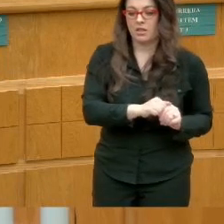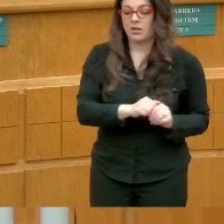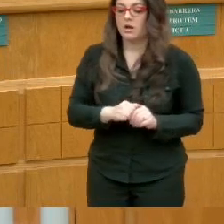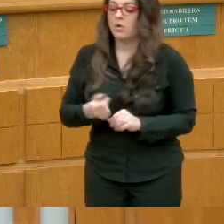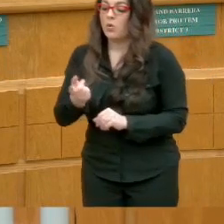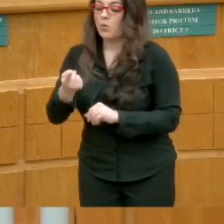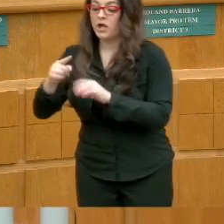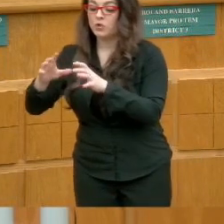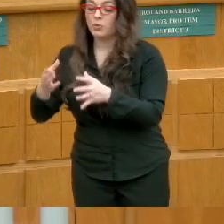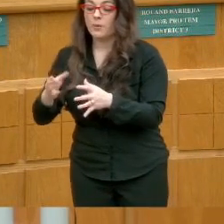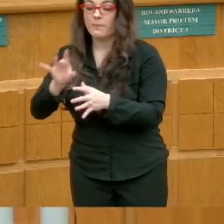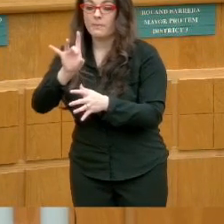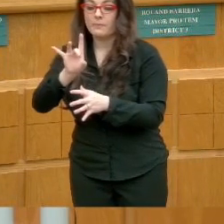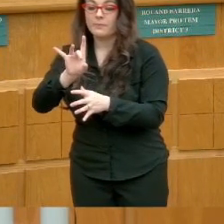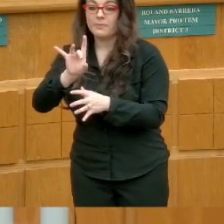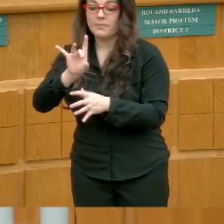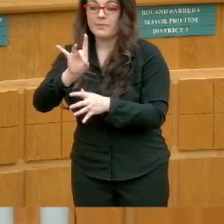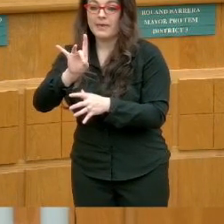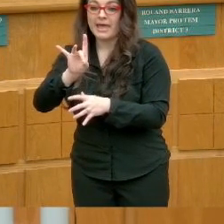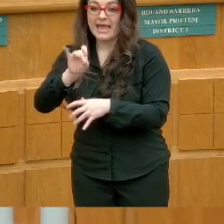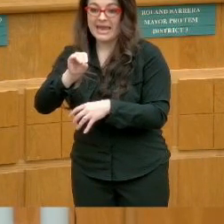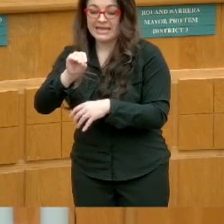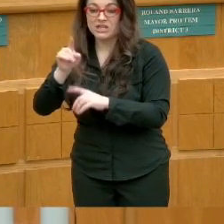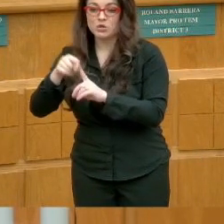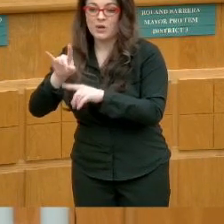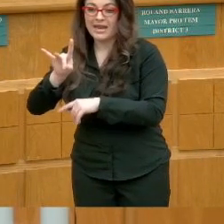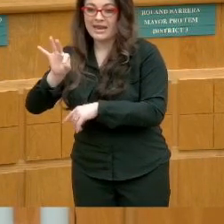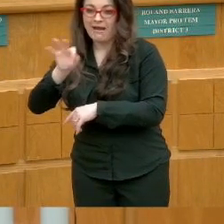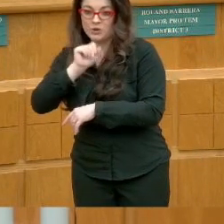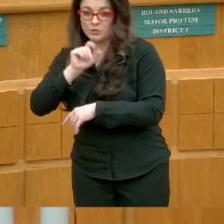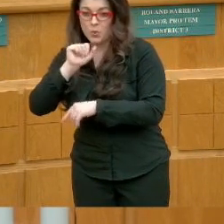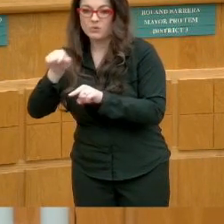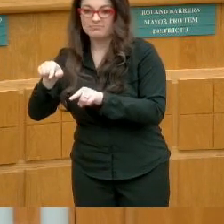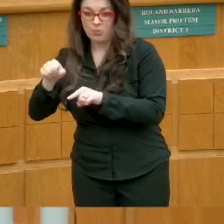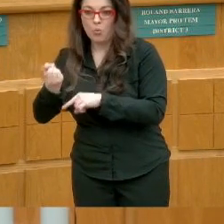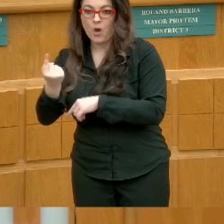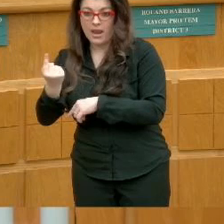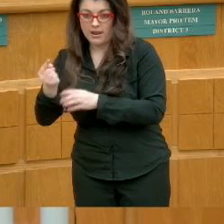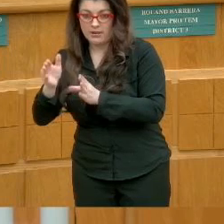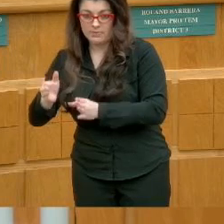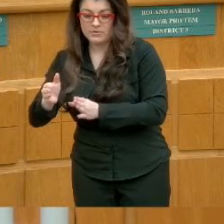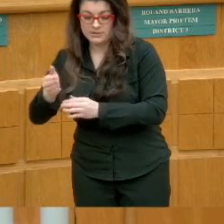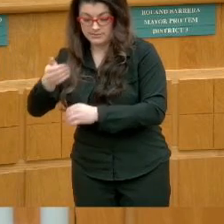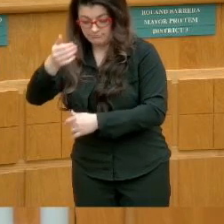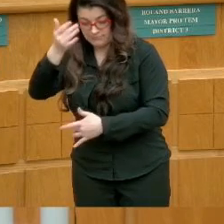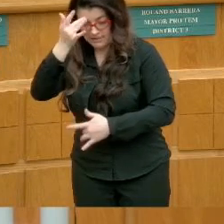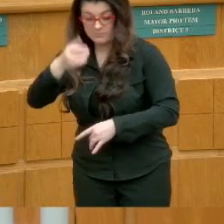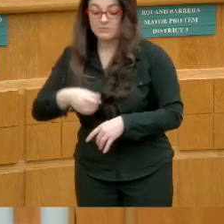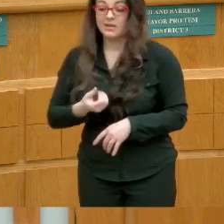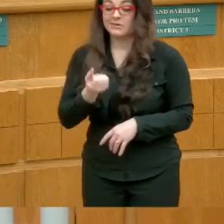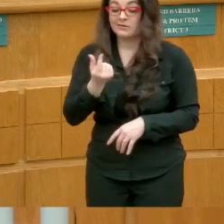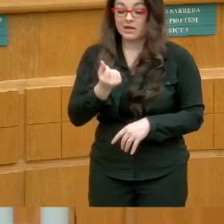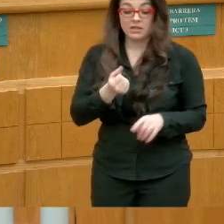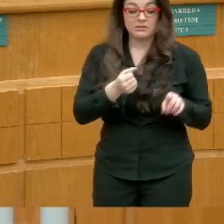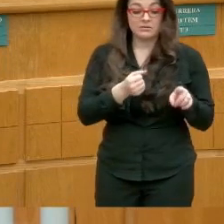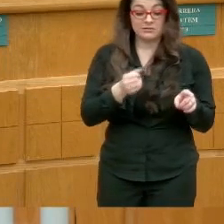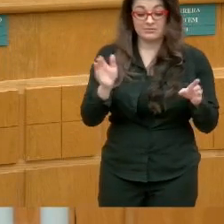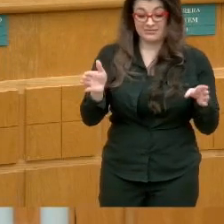year bracket. But between 20 and 79, there's 20 to 25 or